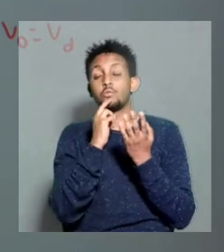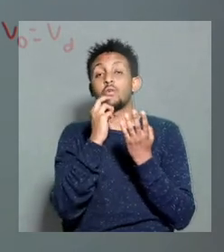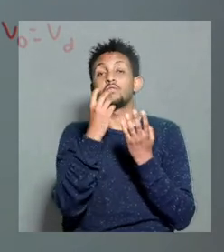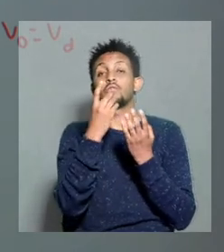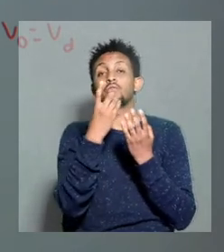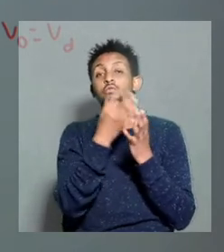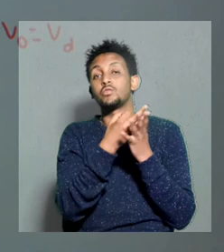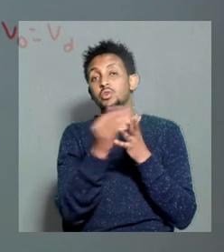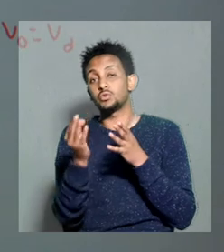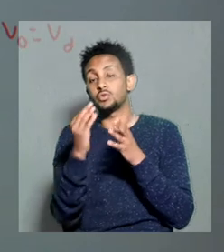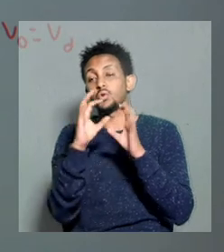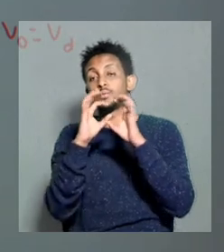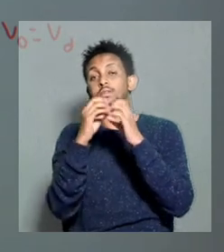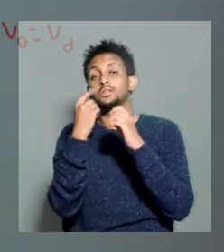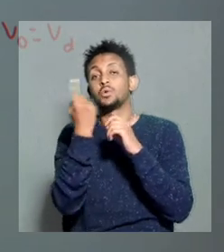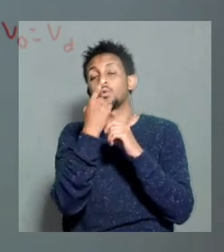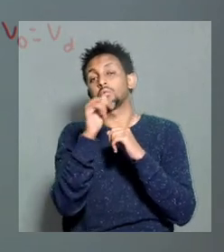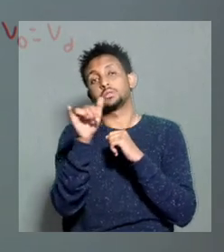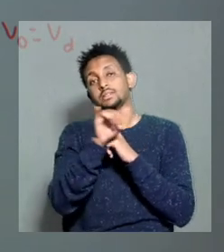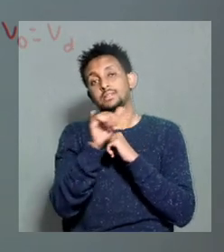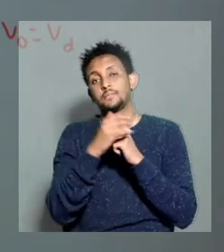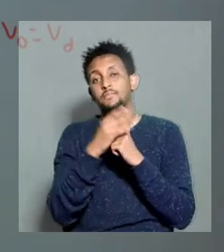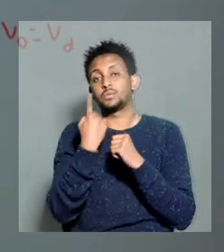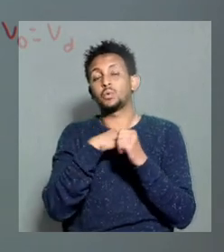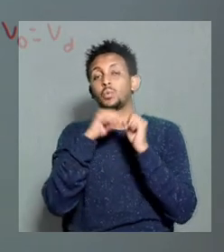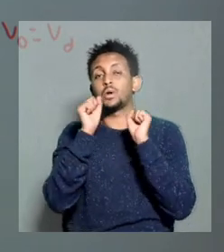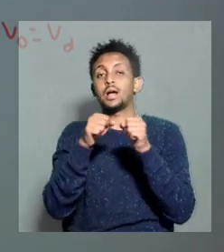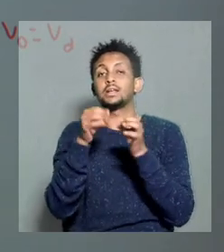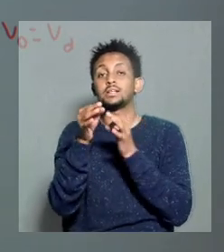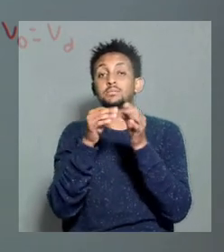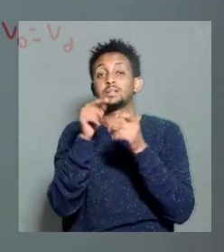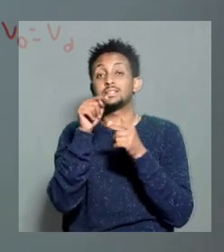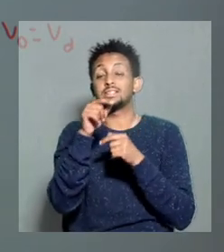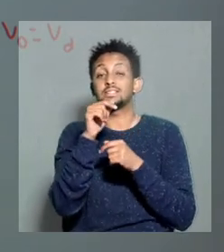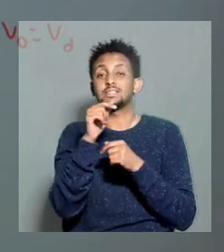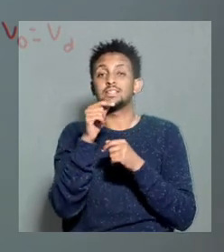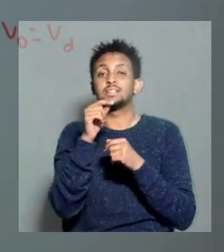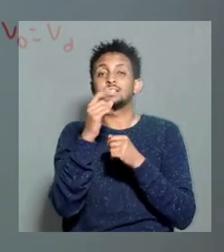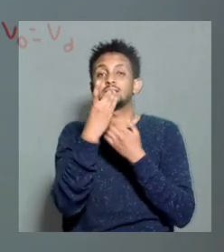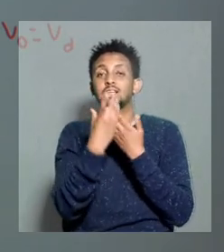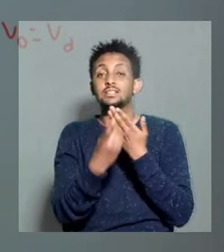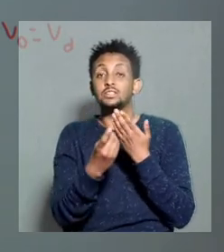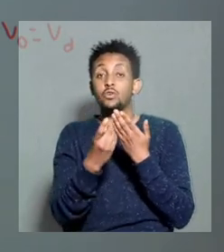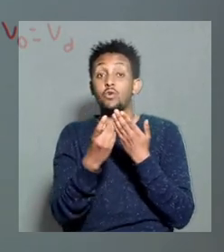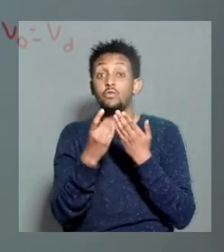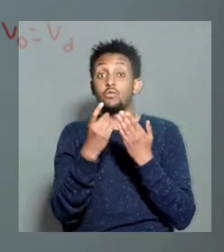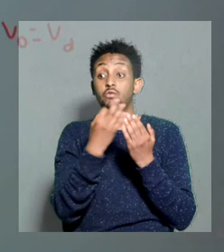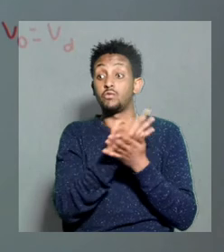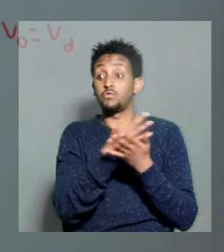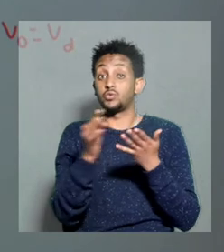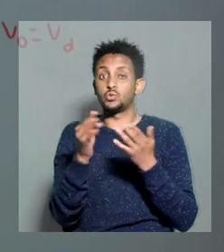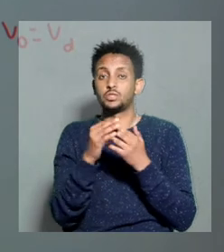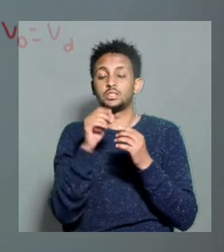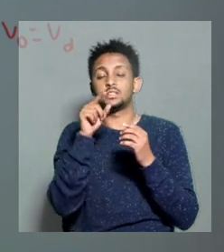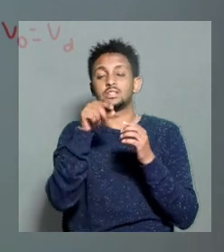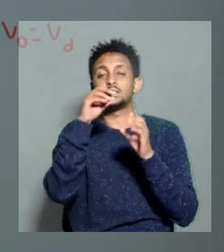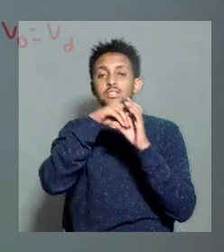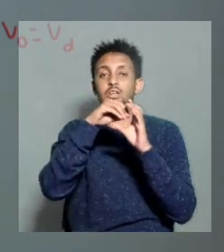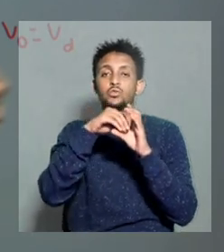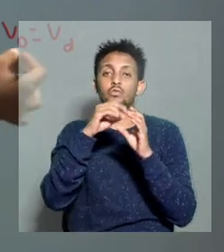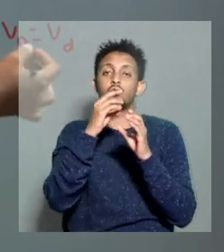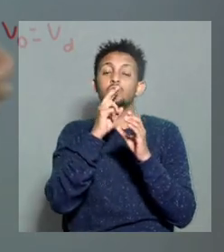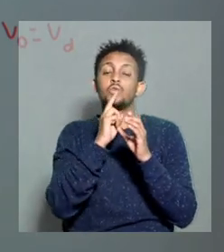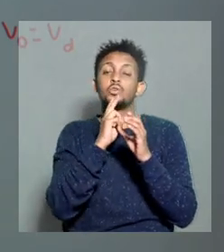displaced fluid and the volume of the object are all the same. So we can express this as density of the displaced fluid. Instead of volume